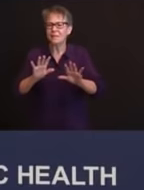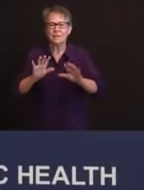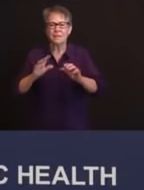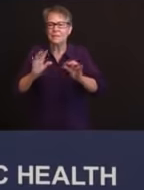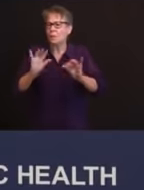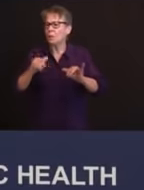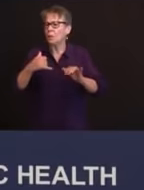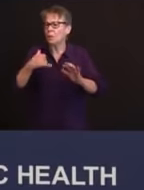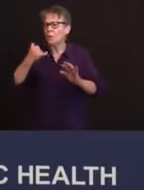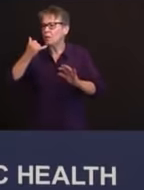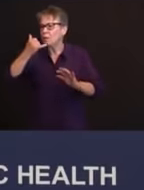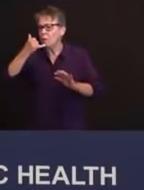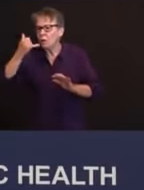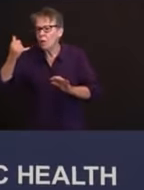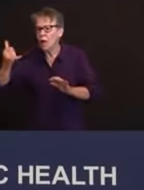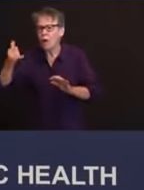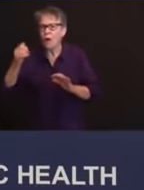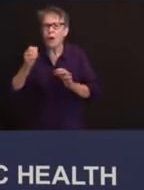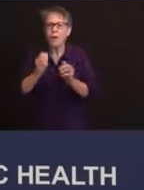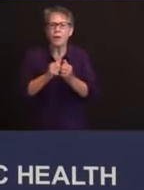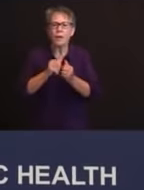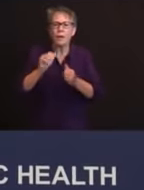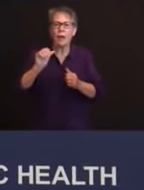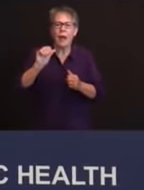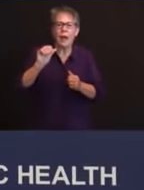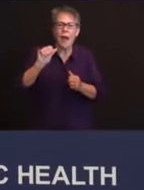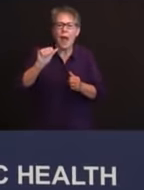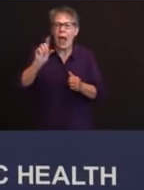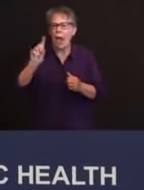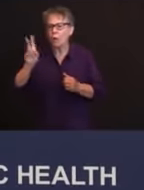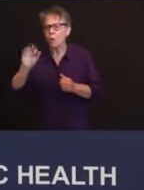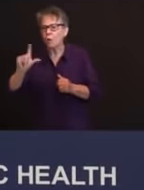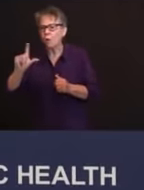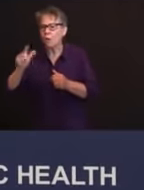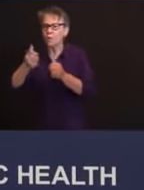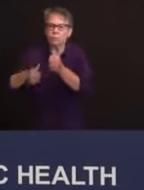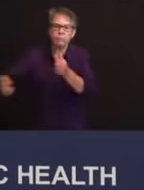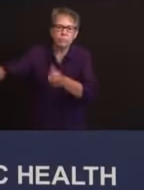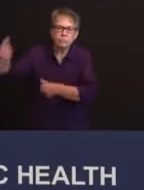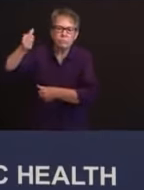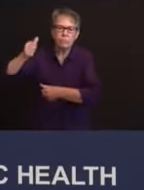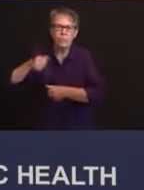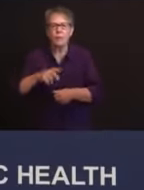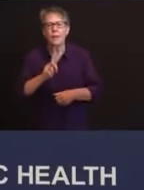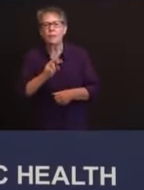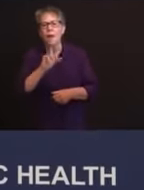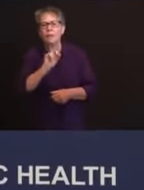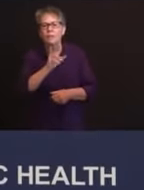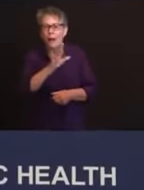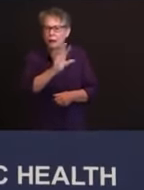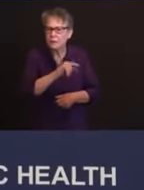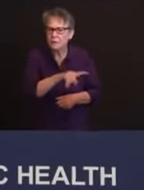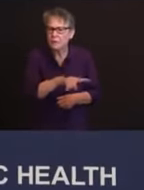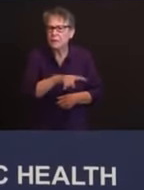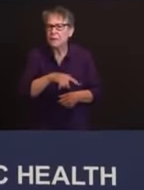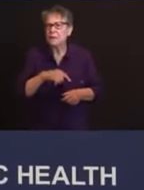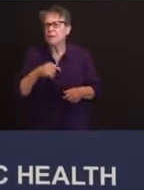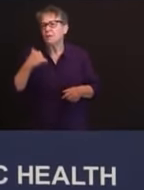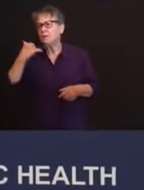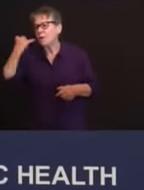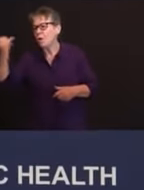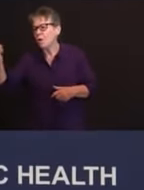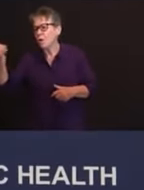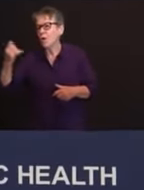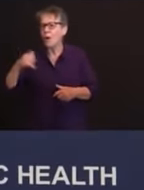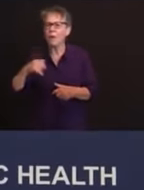on with Tony Fauci on Saturday. Judy's on with General Perna today. We continue to find, as long